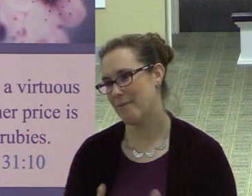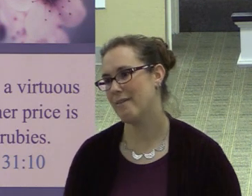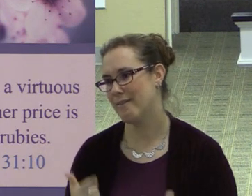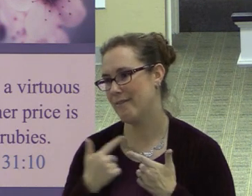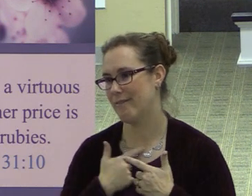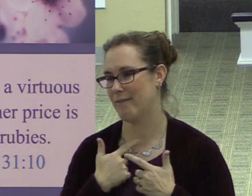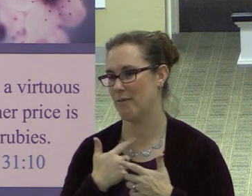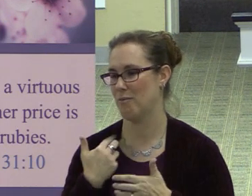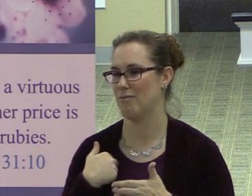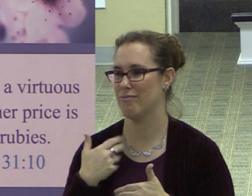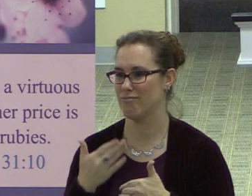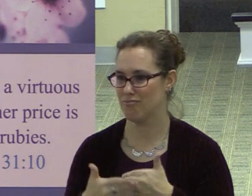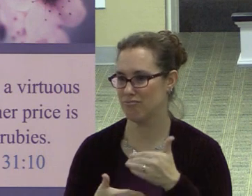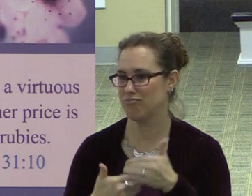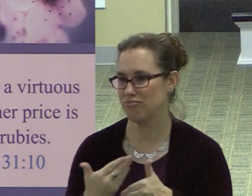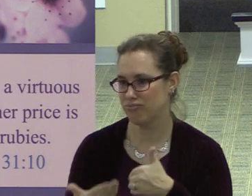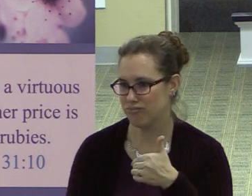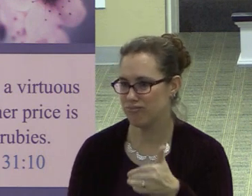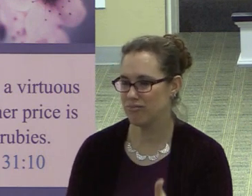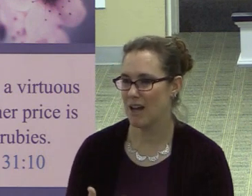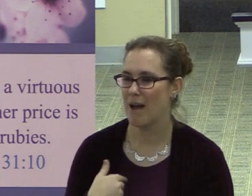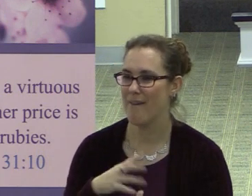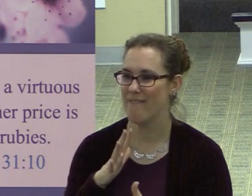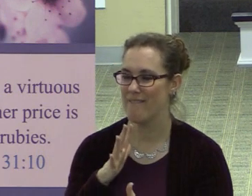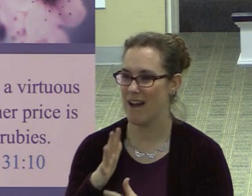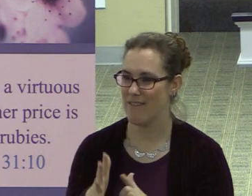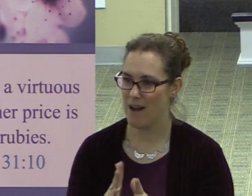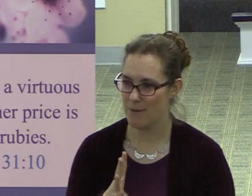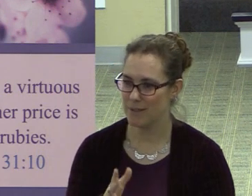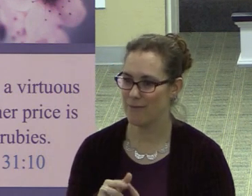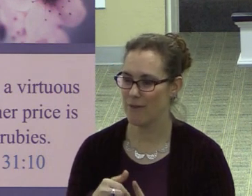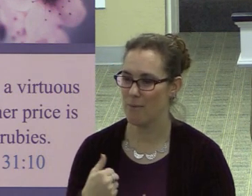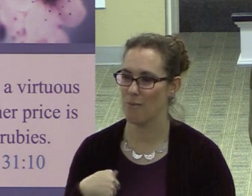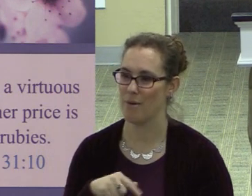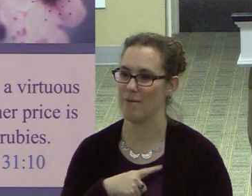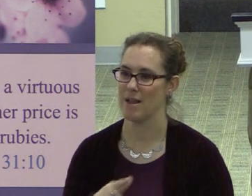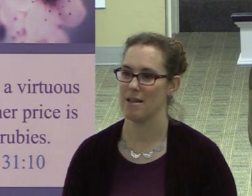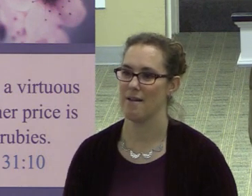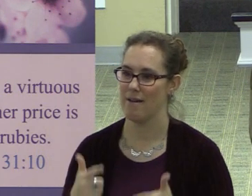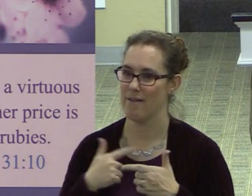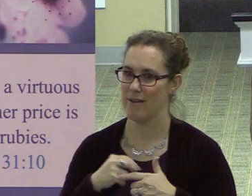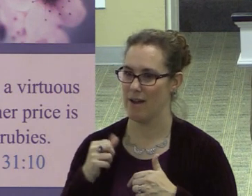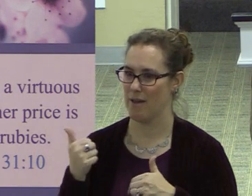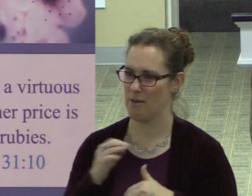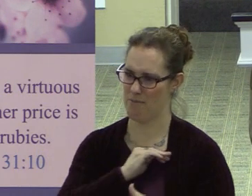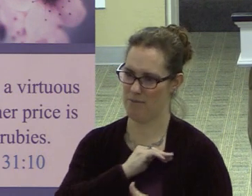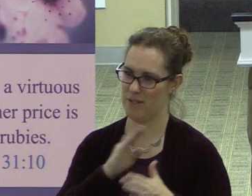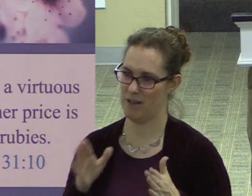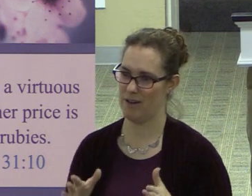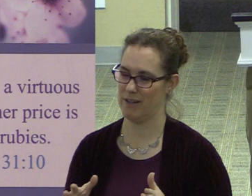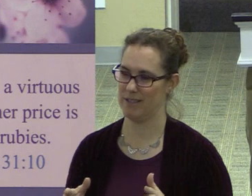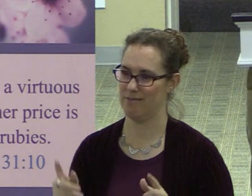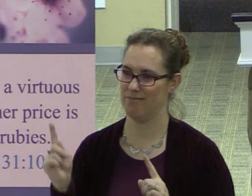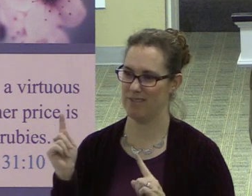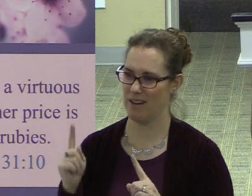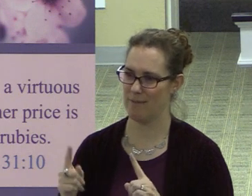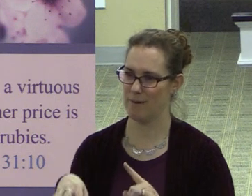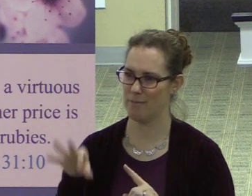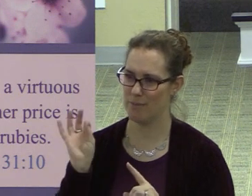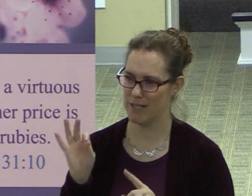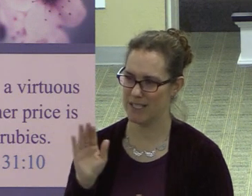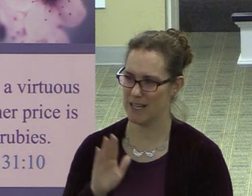going. And I'm 5 hours from where we live. The other missionary's up there, Terry Thrun, and he asked me to come preach at the